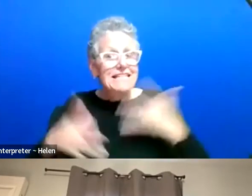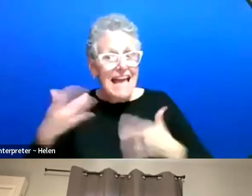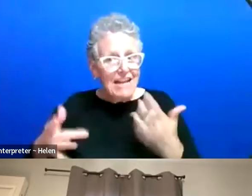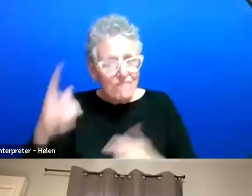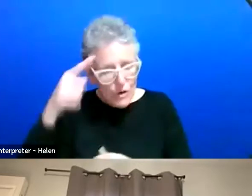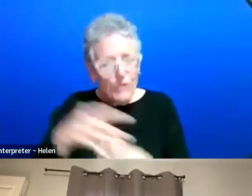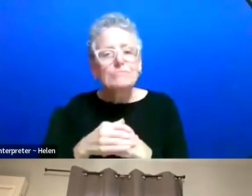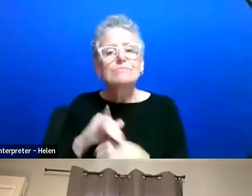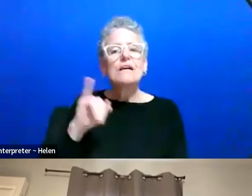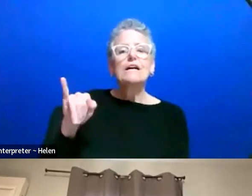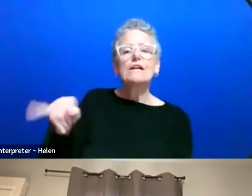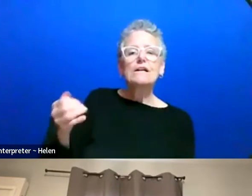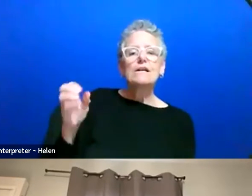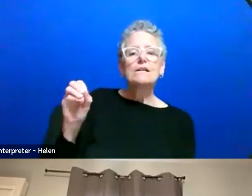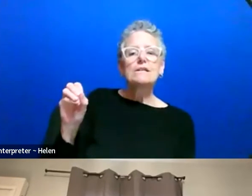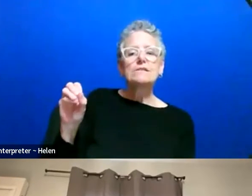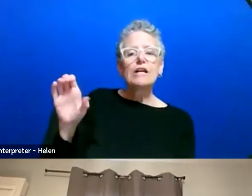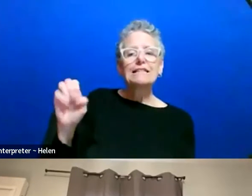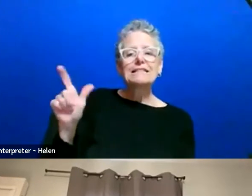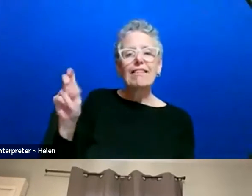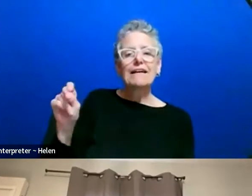So when I first started, like the very first sport that I